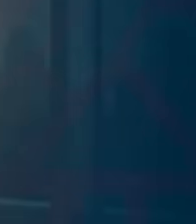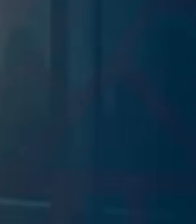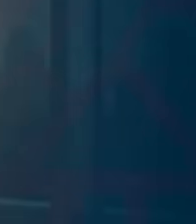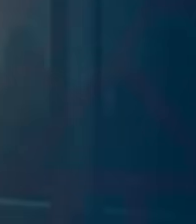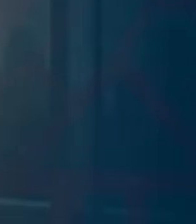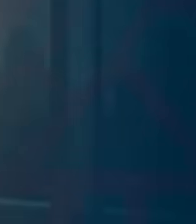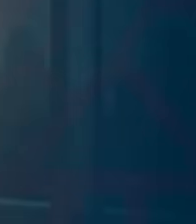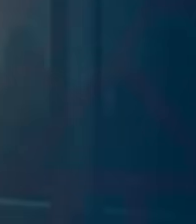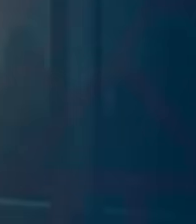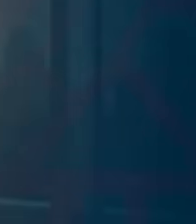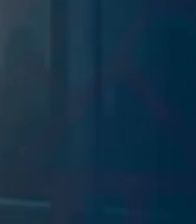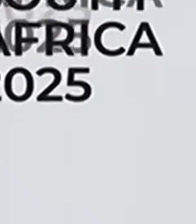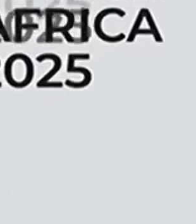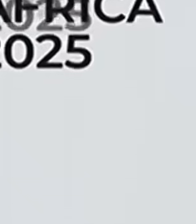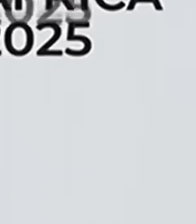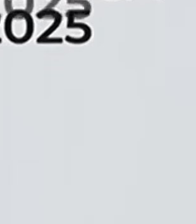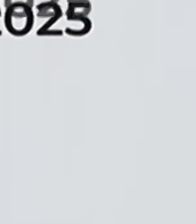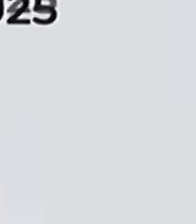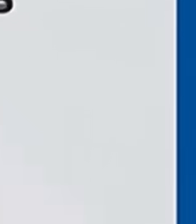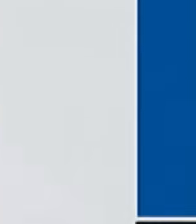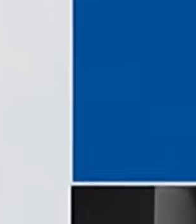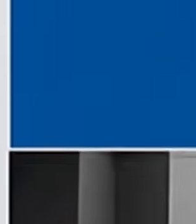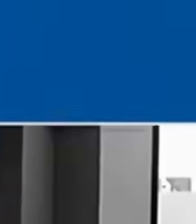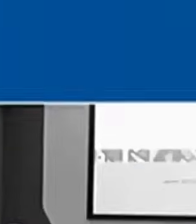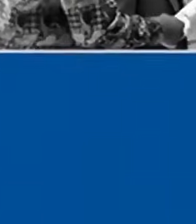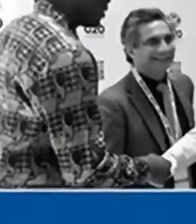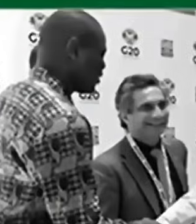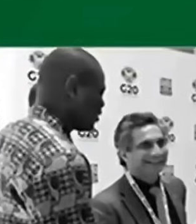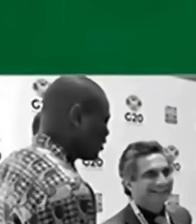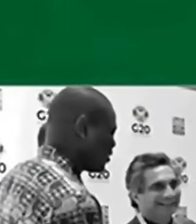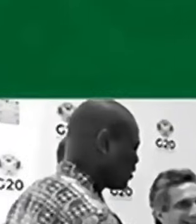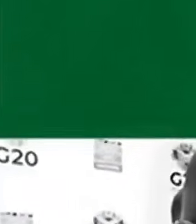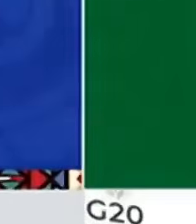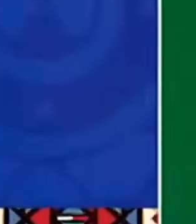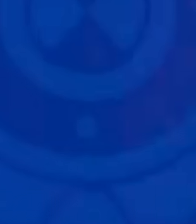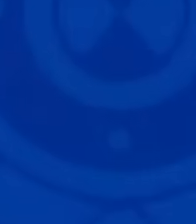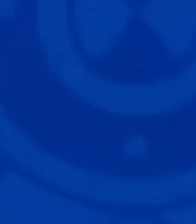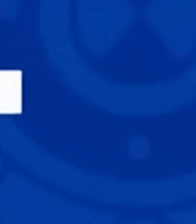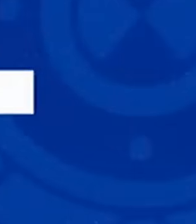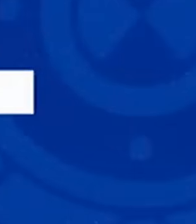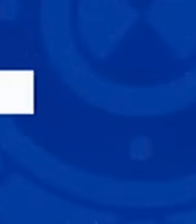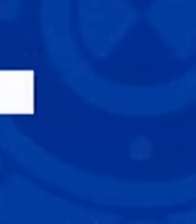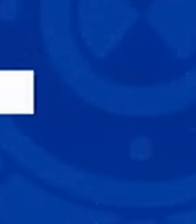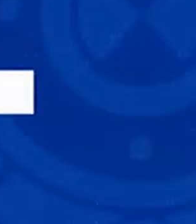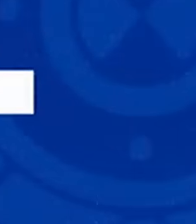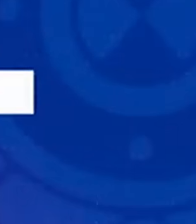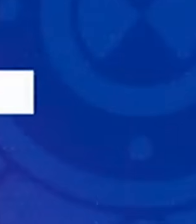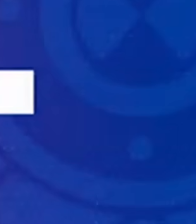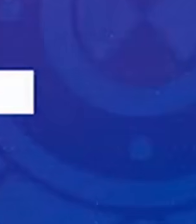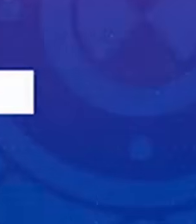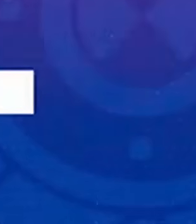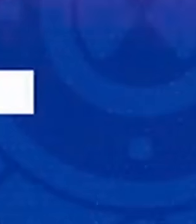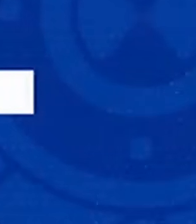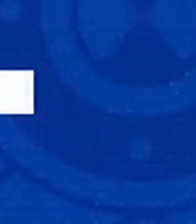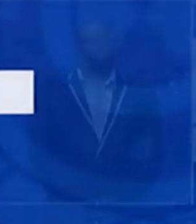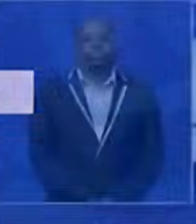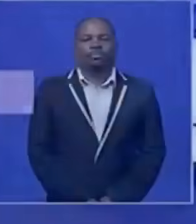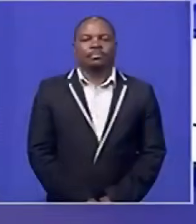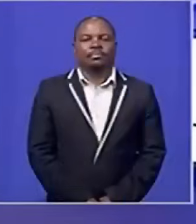2025 re go tlišetša yona. SABC ke mongae wa kgašo ya G20 SA 2025.